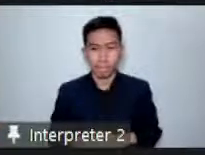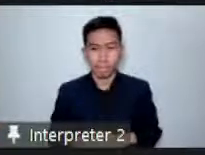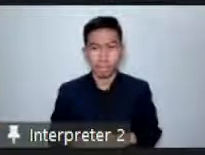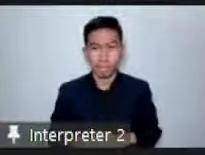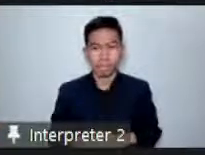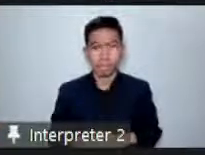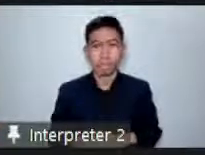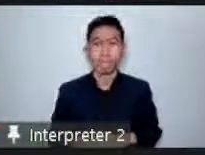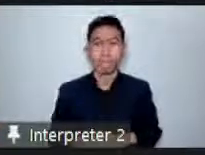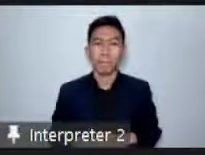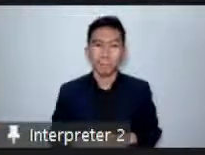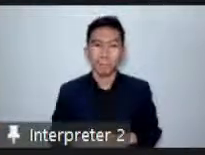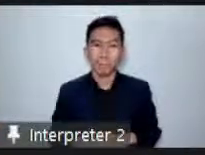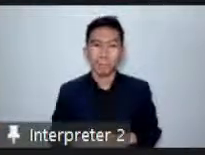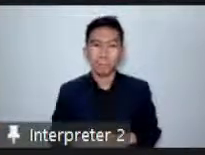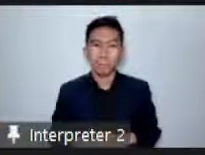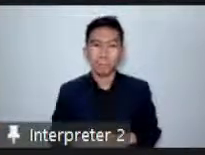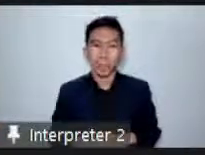More from